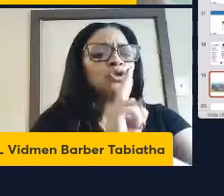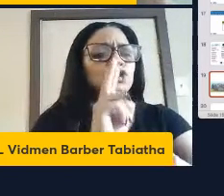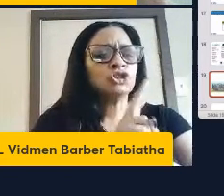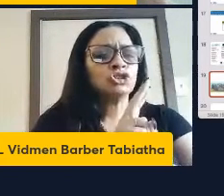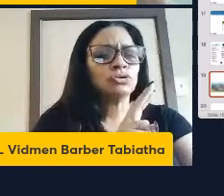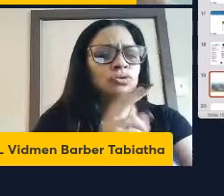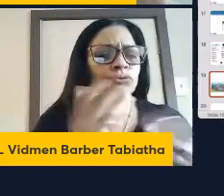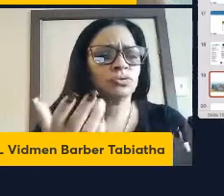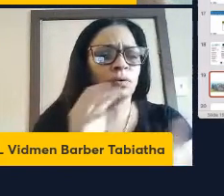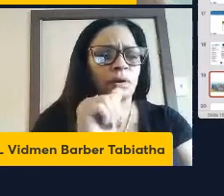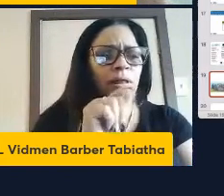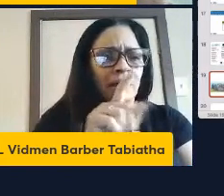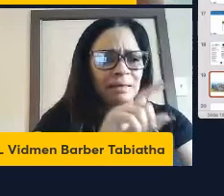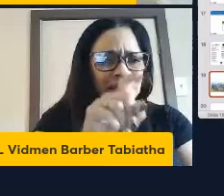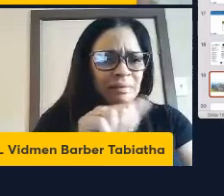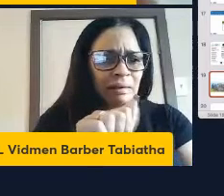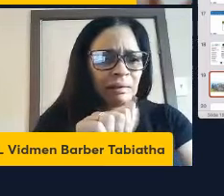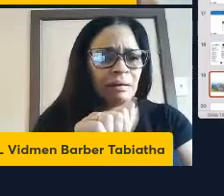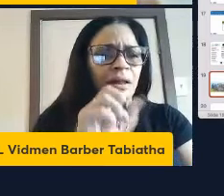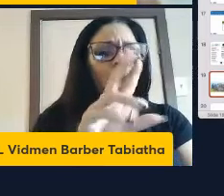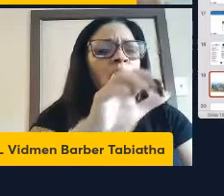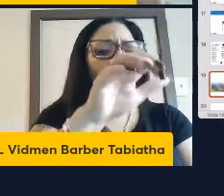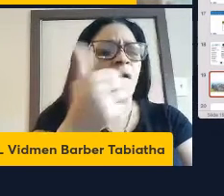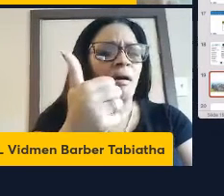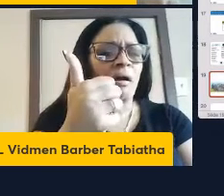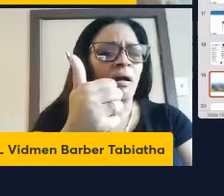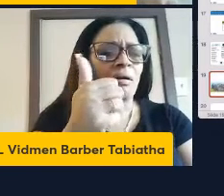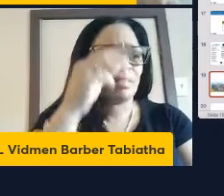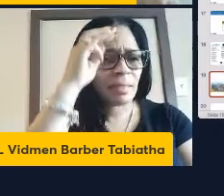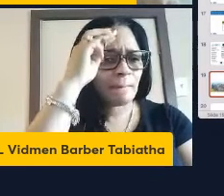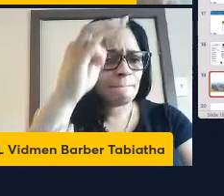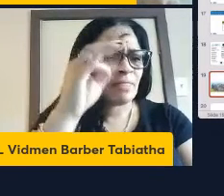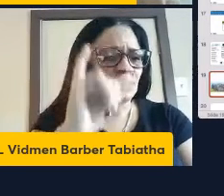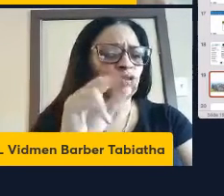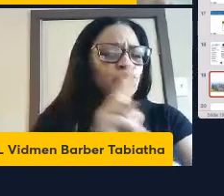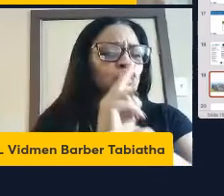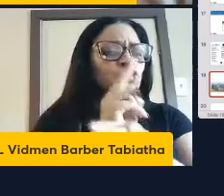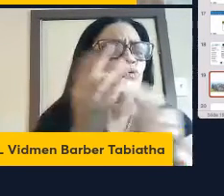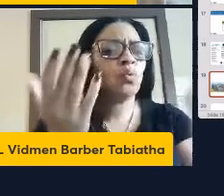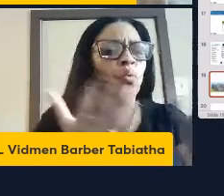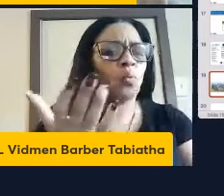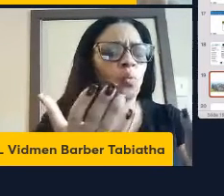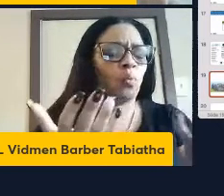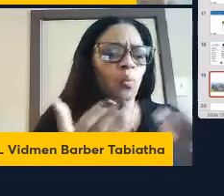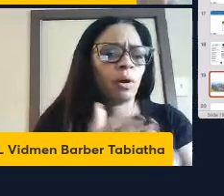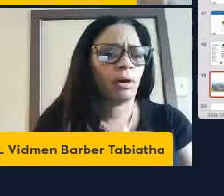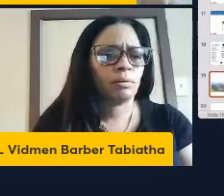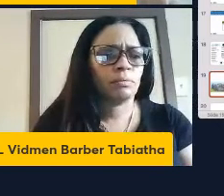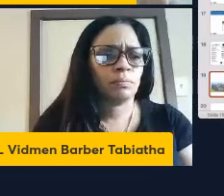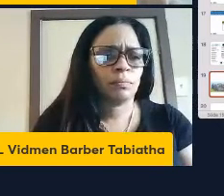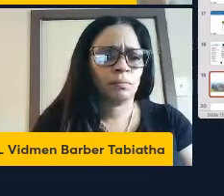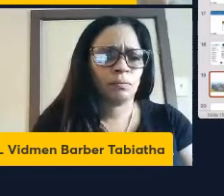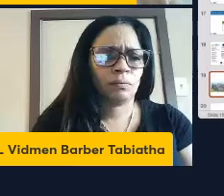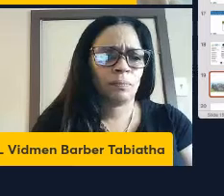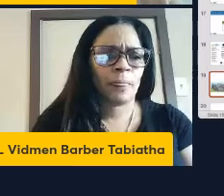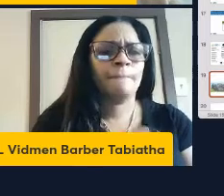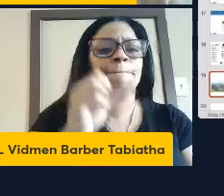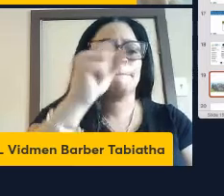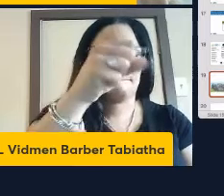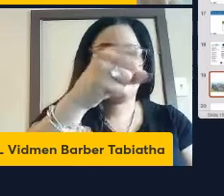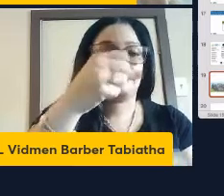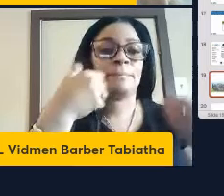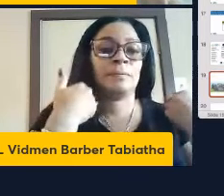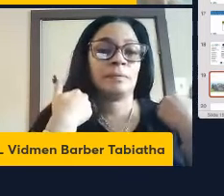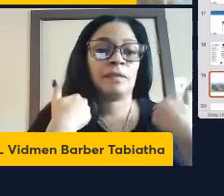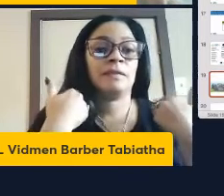in ELISA, or are there other methods that you can use to discover antigens? Yeah. So it